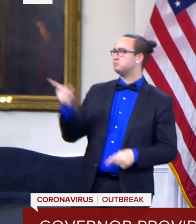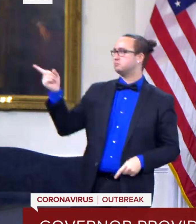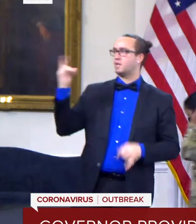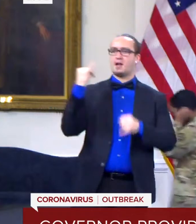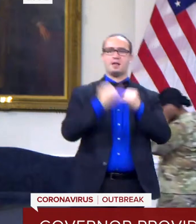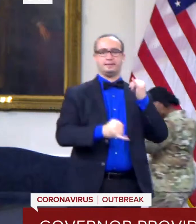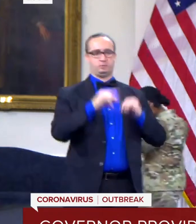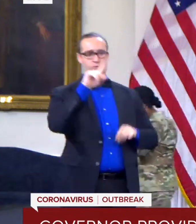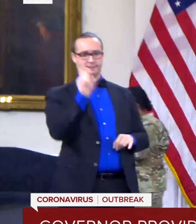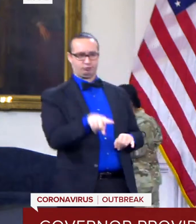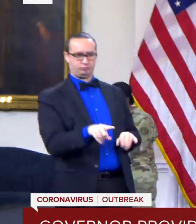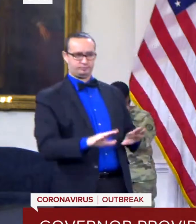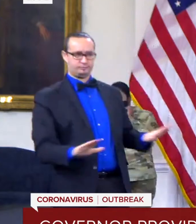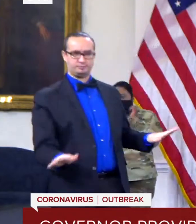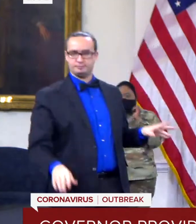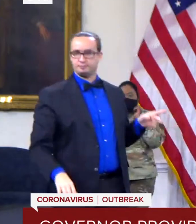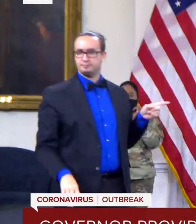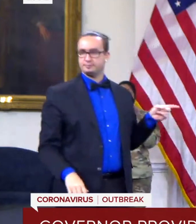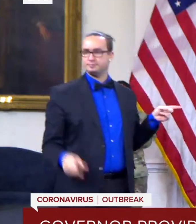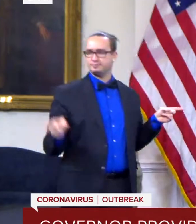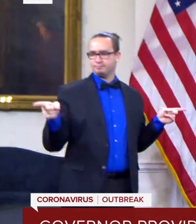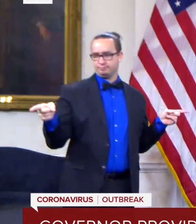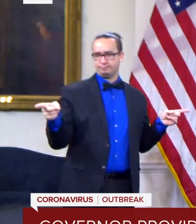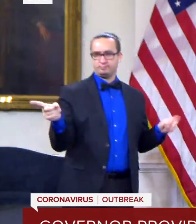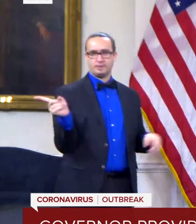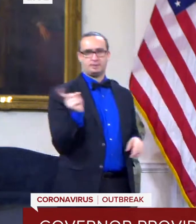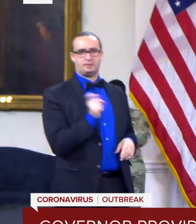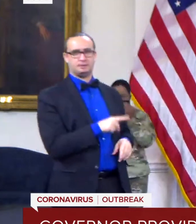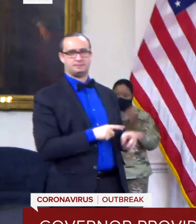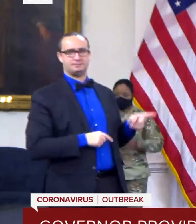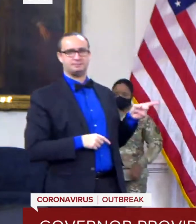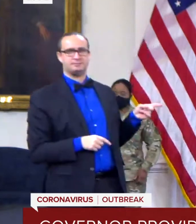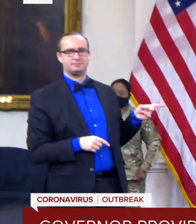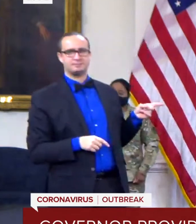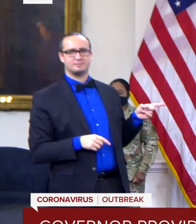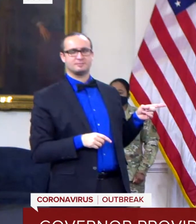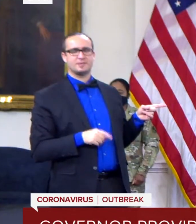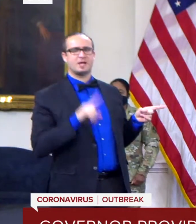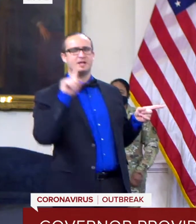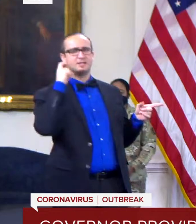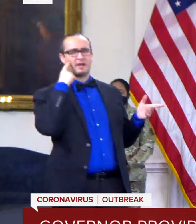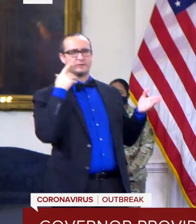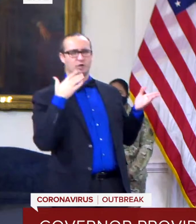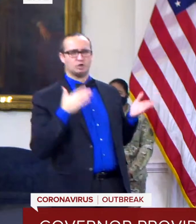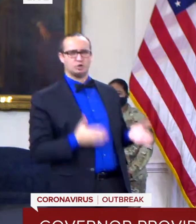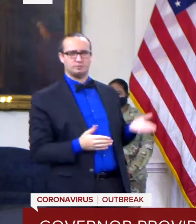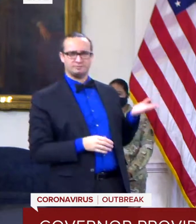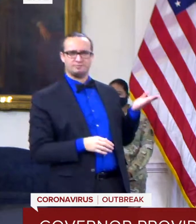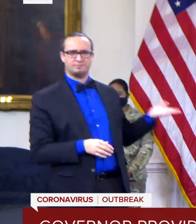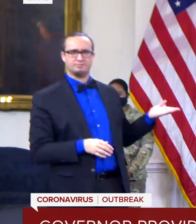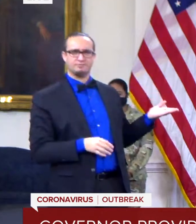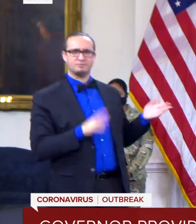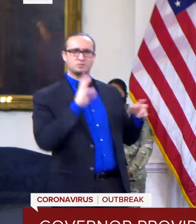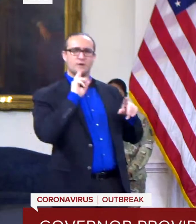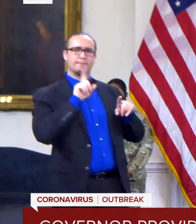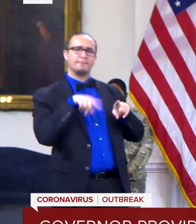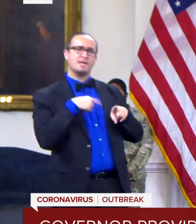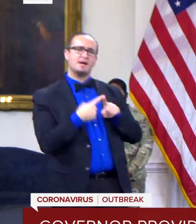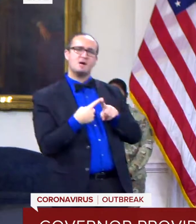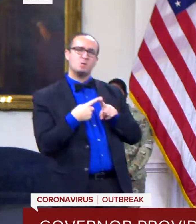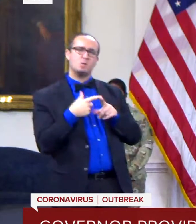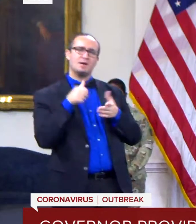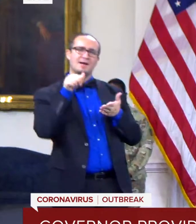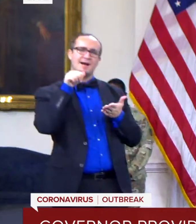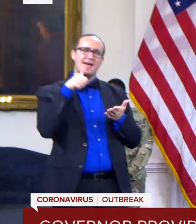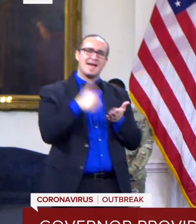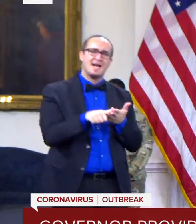back to the Baltimore City, talking of the letter was in $1 million. Baltimore City says that they... It's $9 million. Yeah. $9 million, yes.